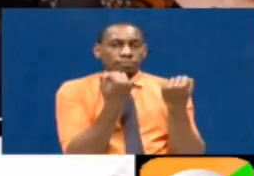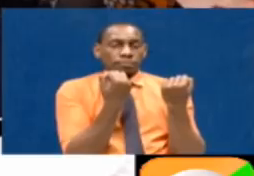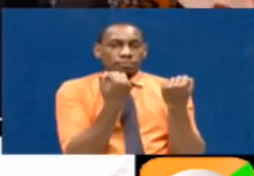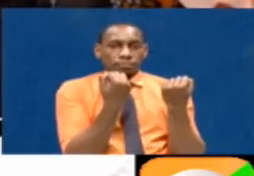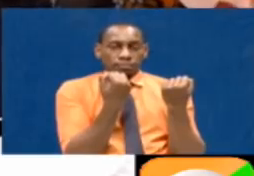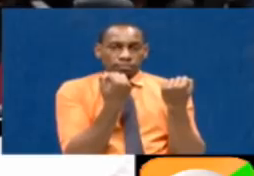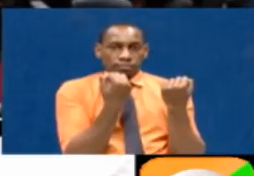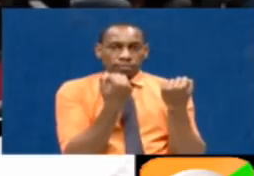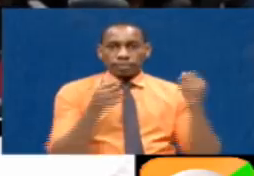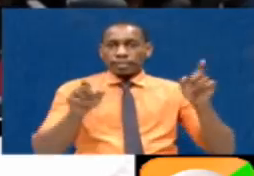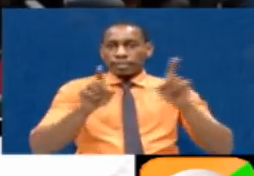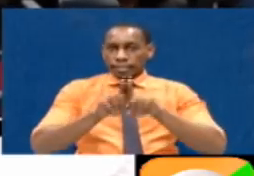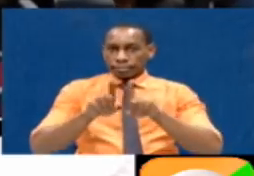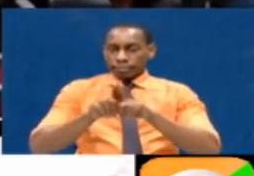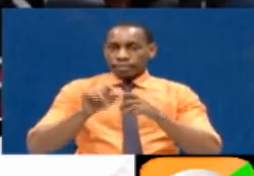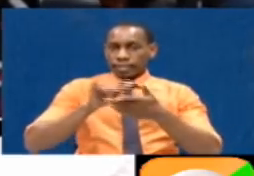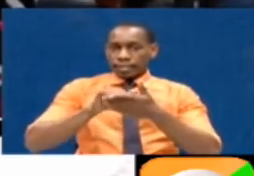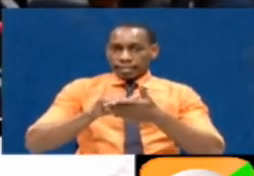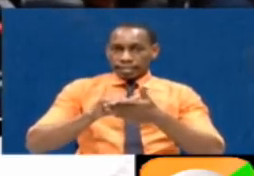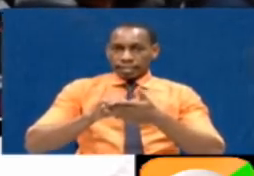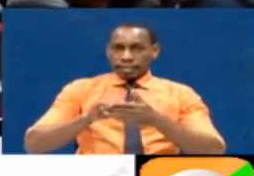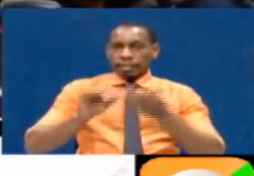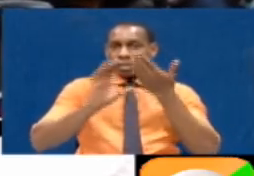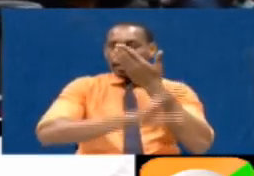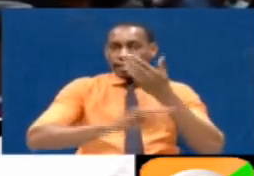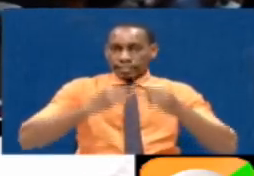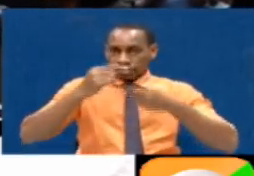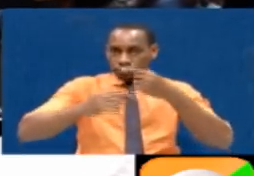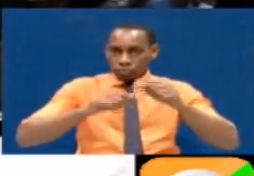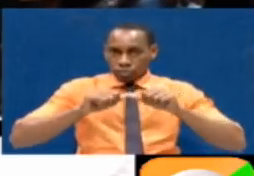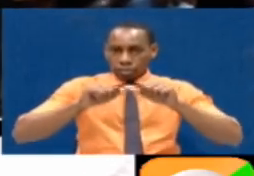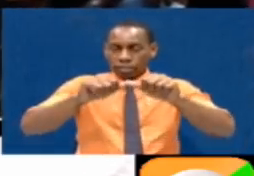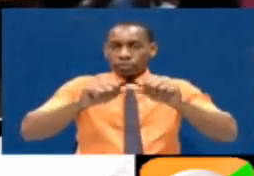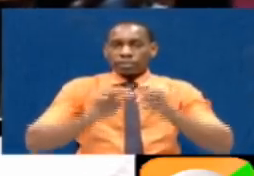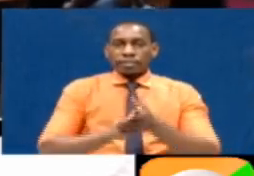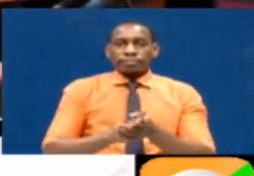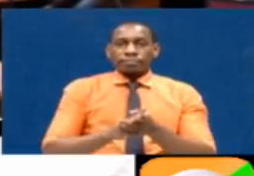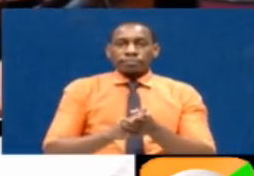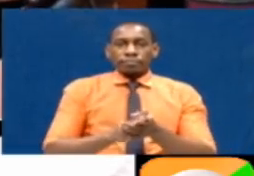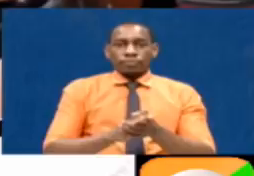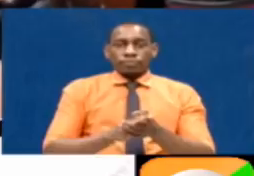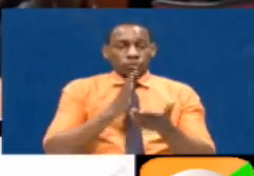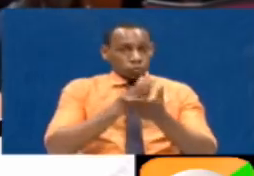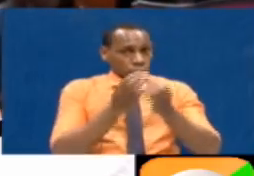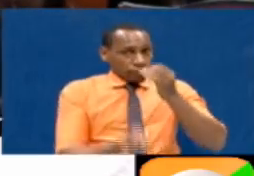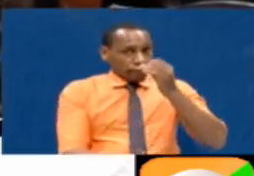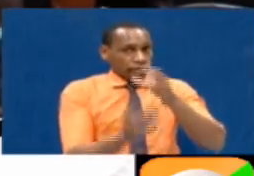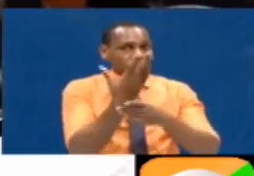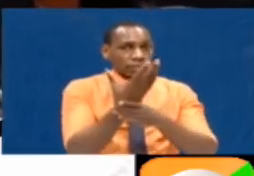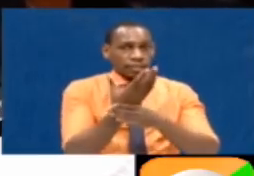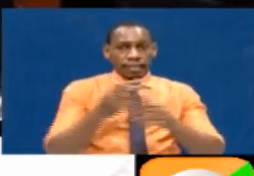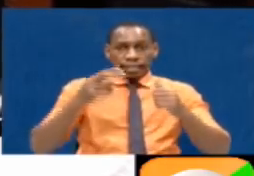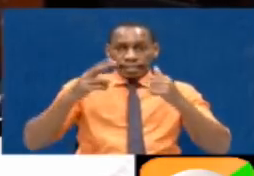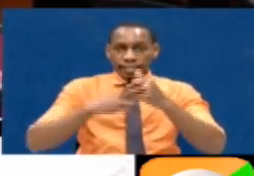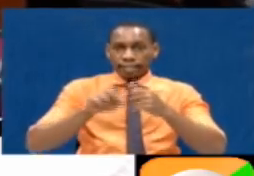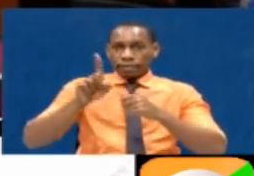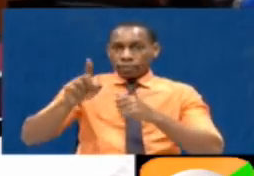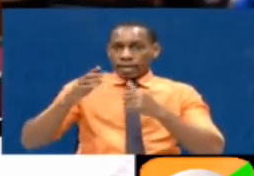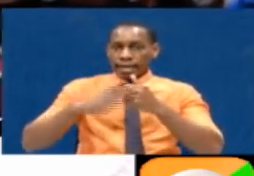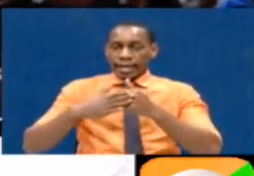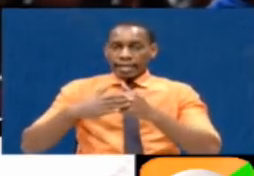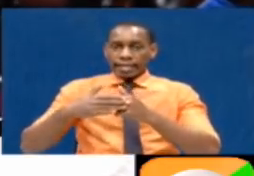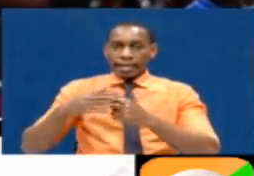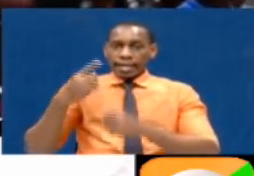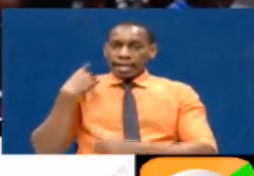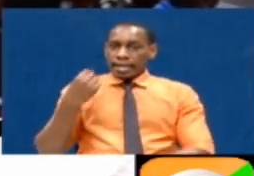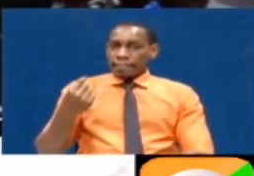that we keep the country going in that respect. So we've set up the 719 number, which